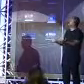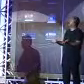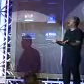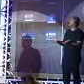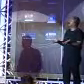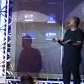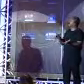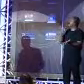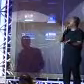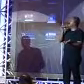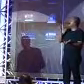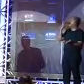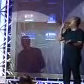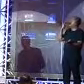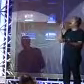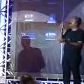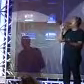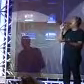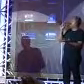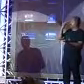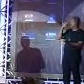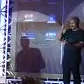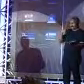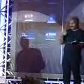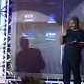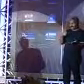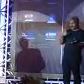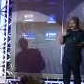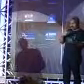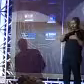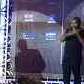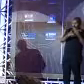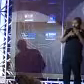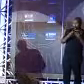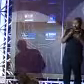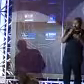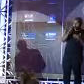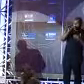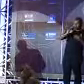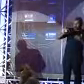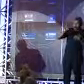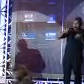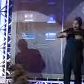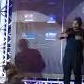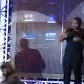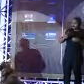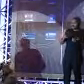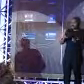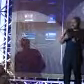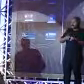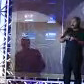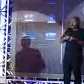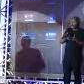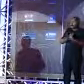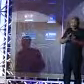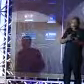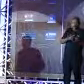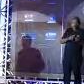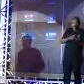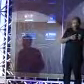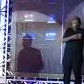And the first two departments in my own university to be closed at that time were the departments of